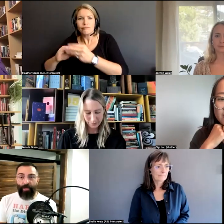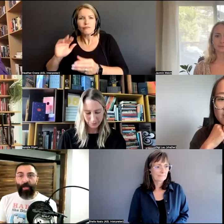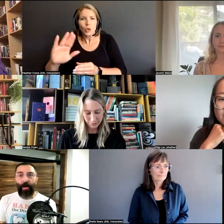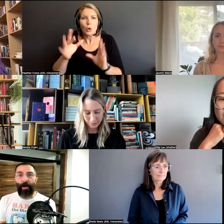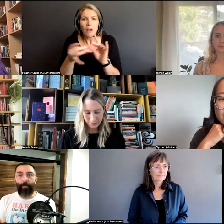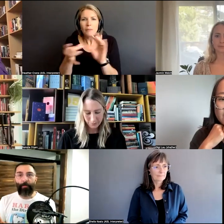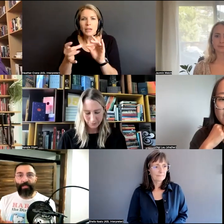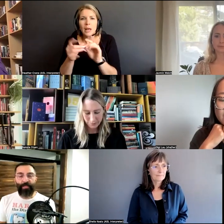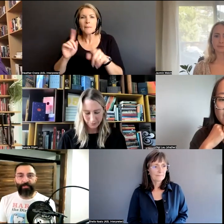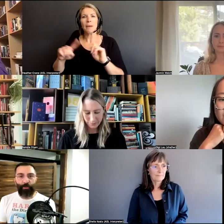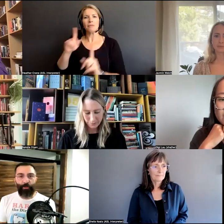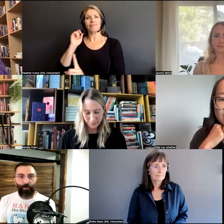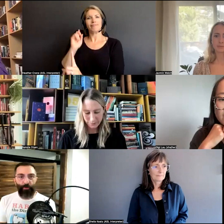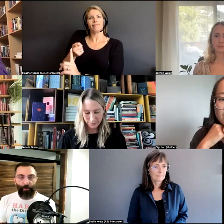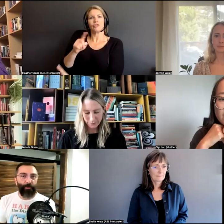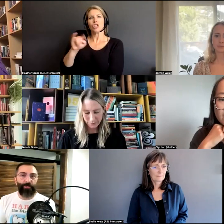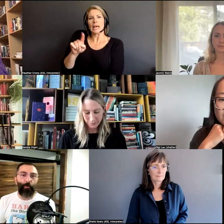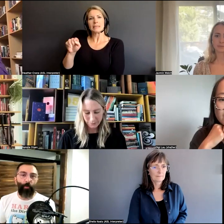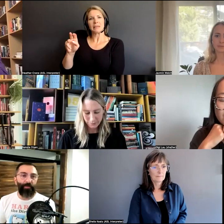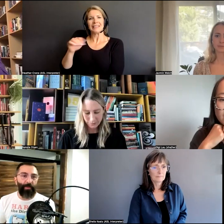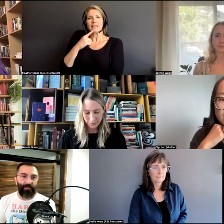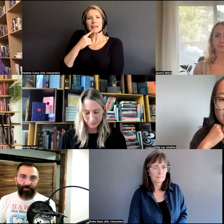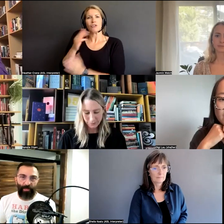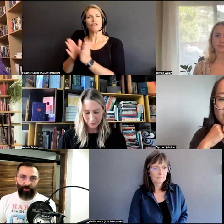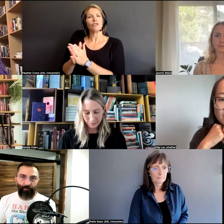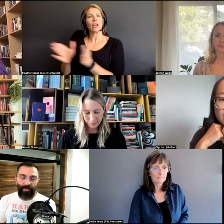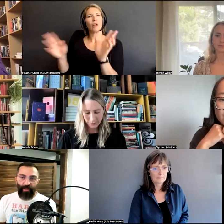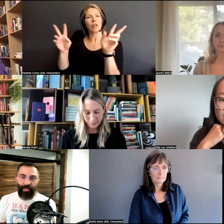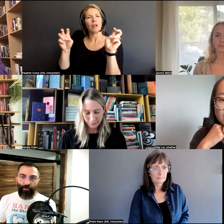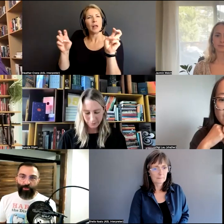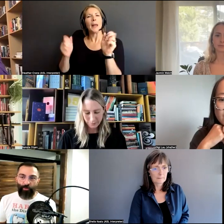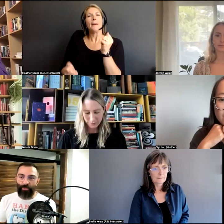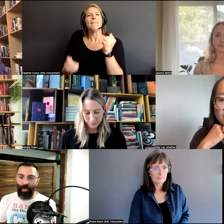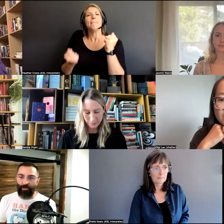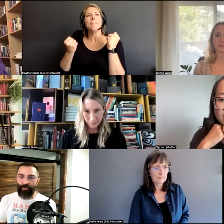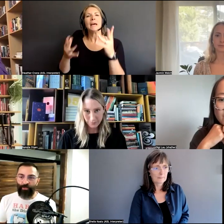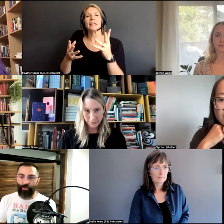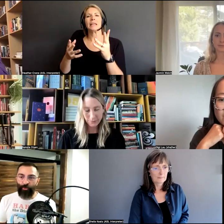important, because readers don't want the bait and switch, and you can do